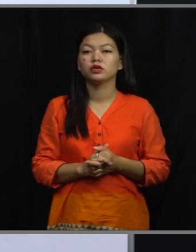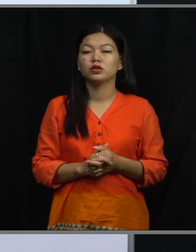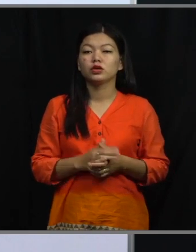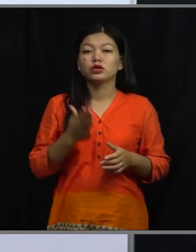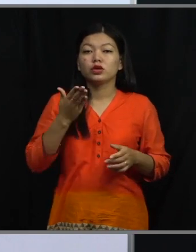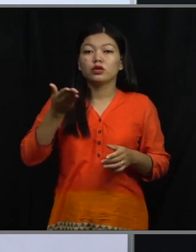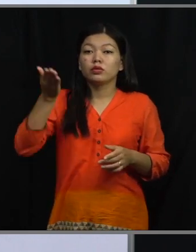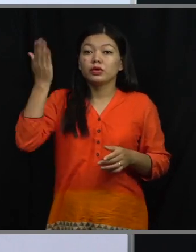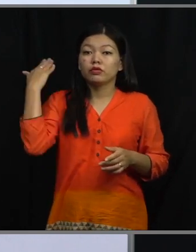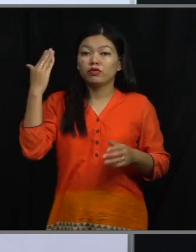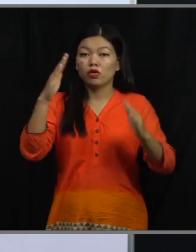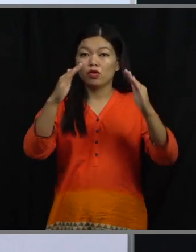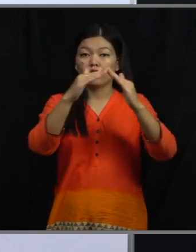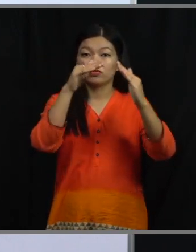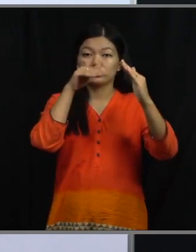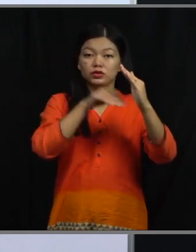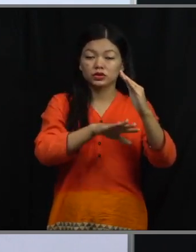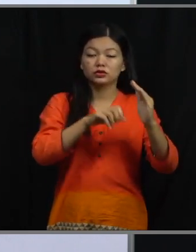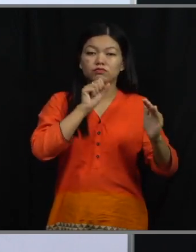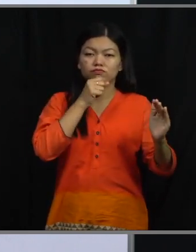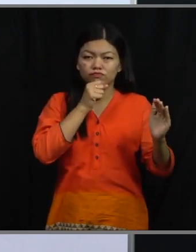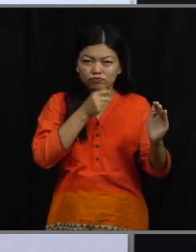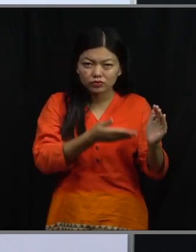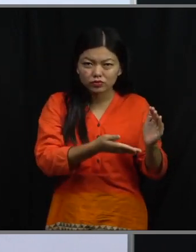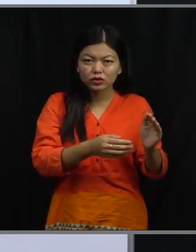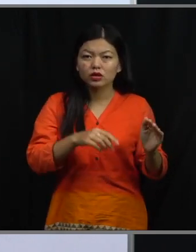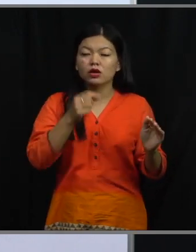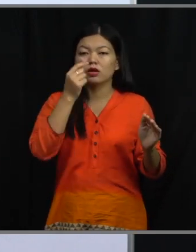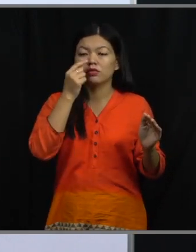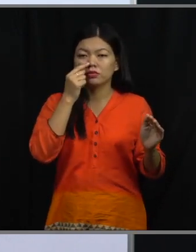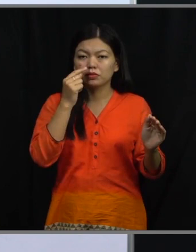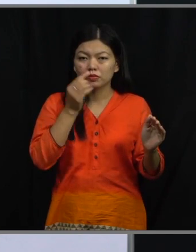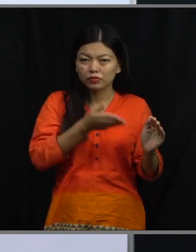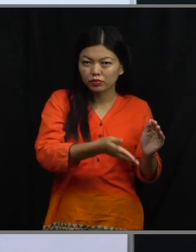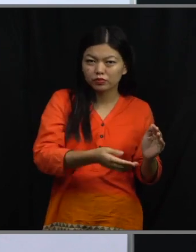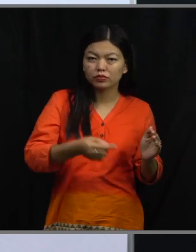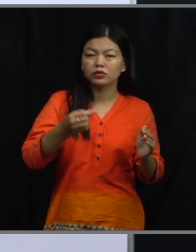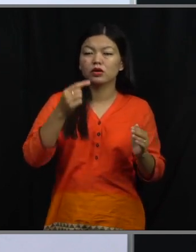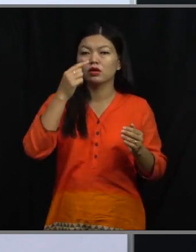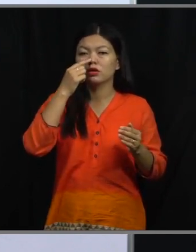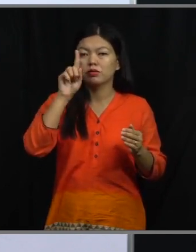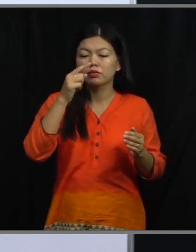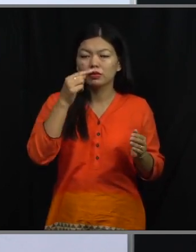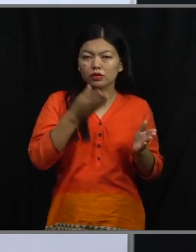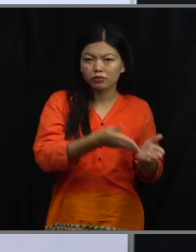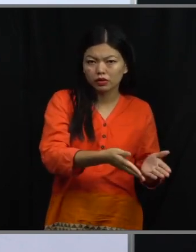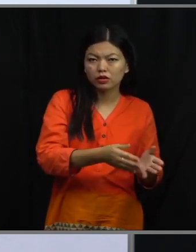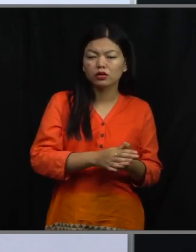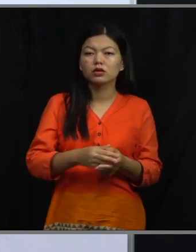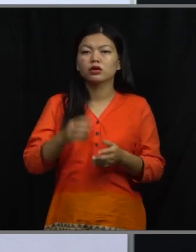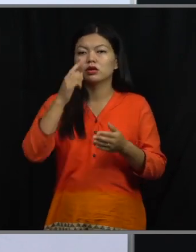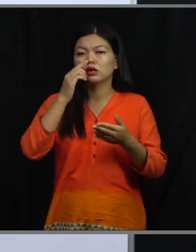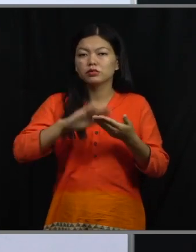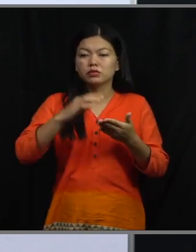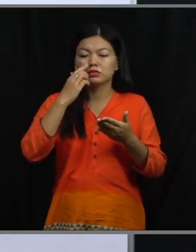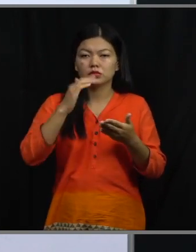can see that society has been broken up into nuclear family. Nuclear family in the sense that, you know, it is a type of, you know, family